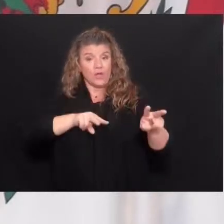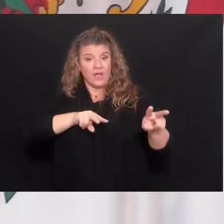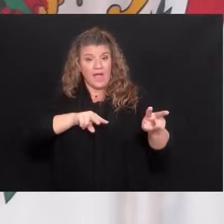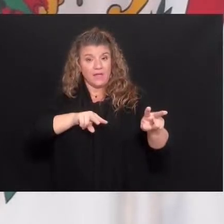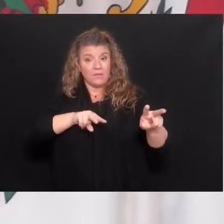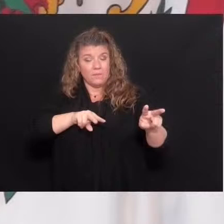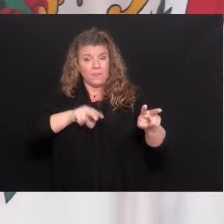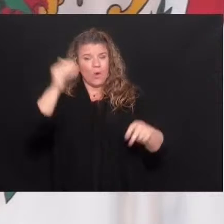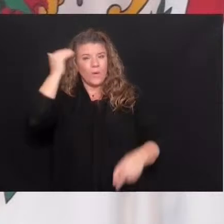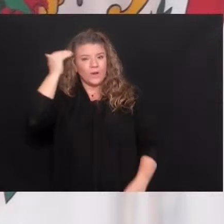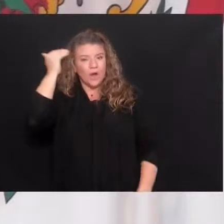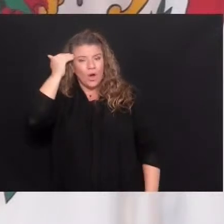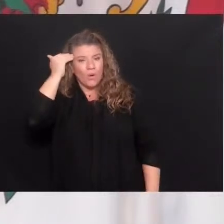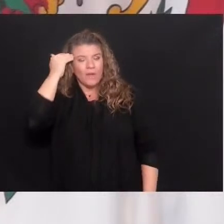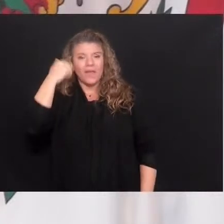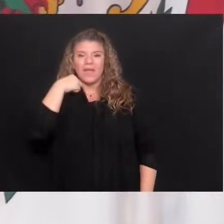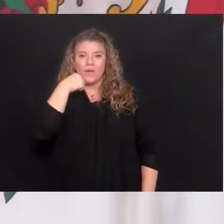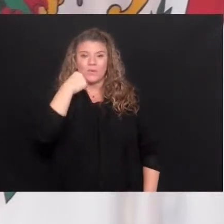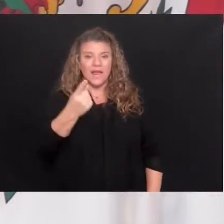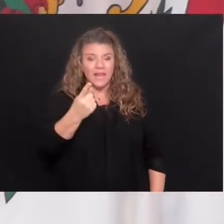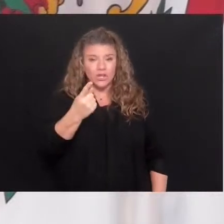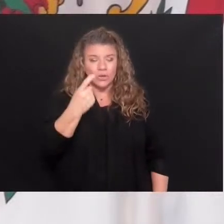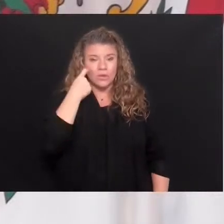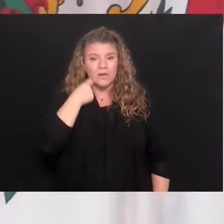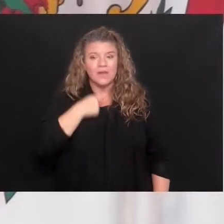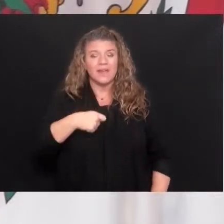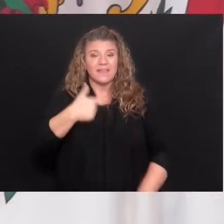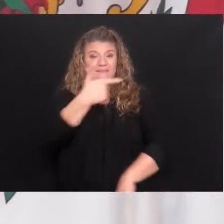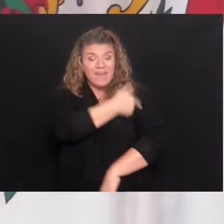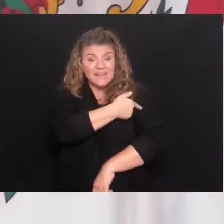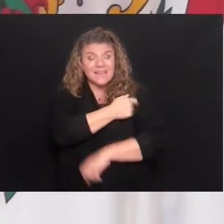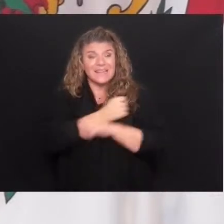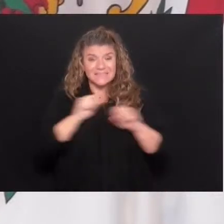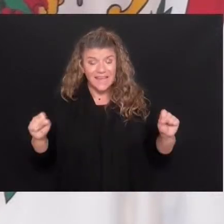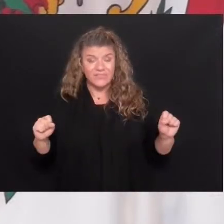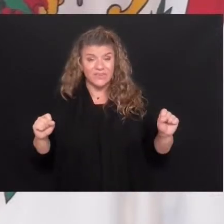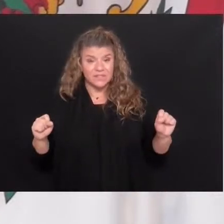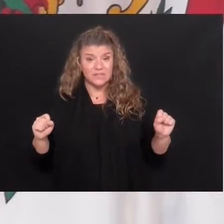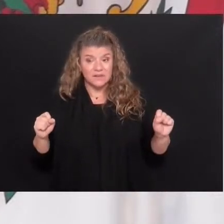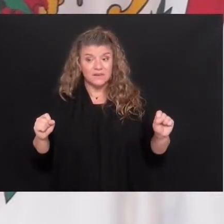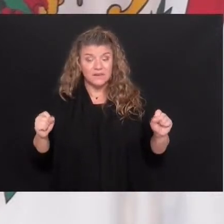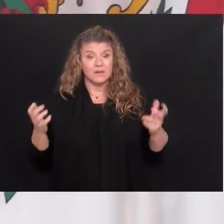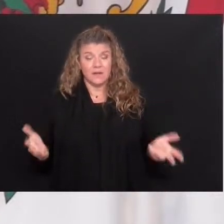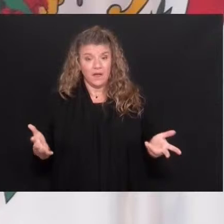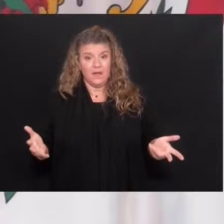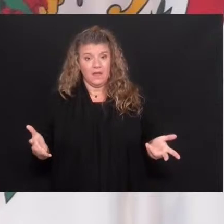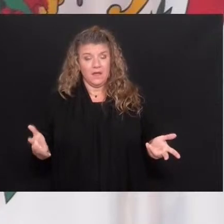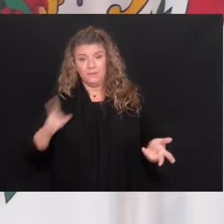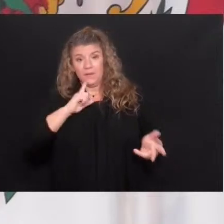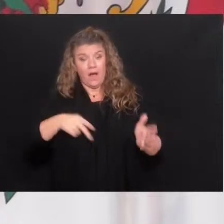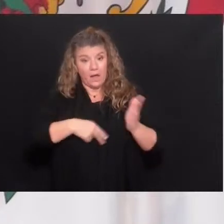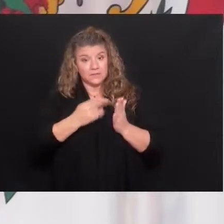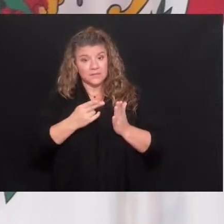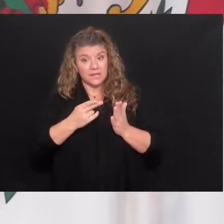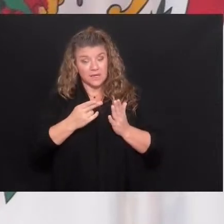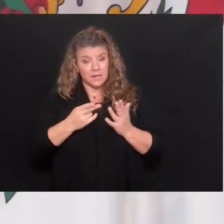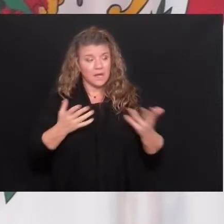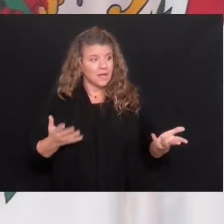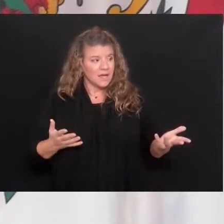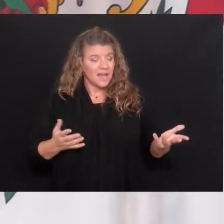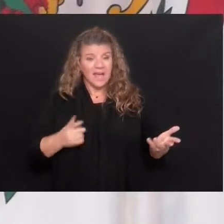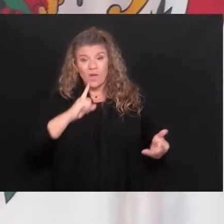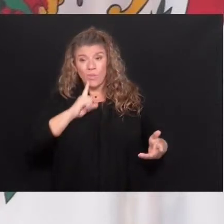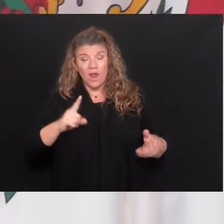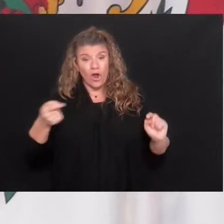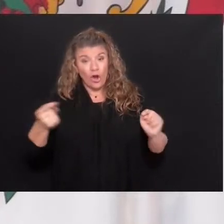and saying, this vaccine is really safe, and for all practical purposes, it's virtually